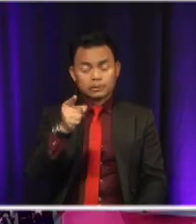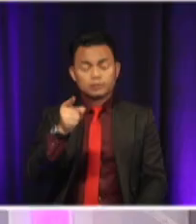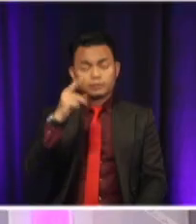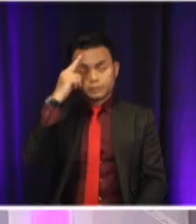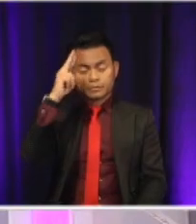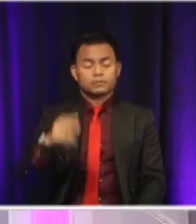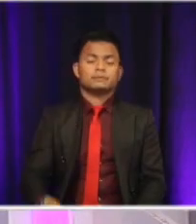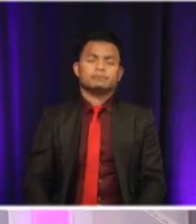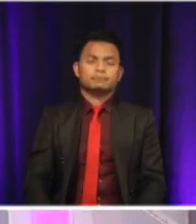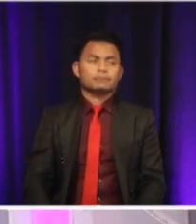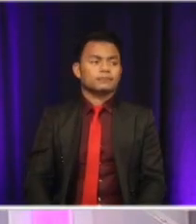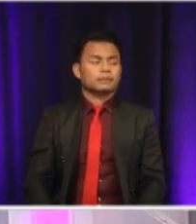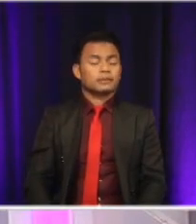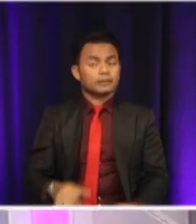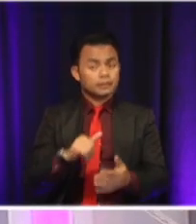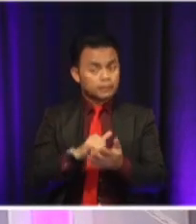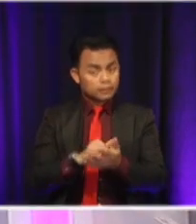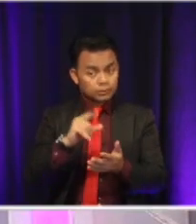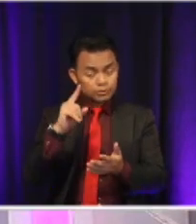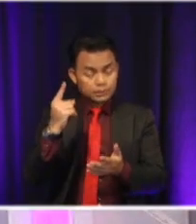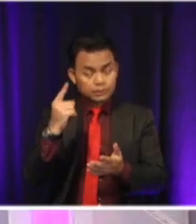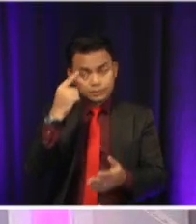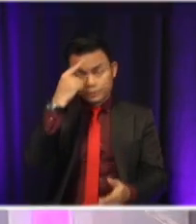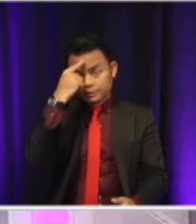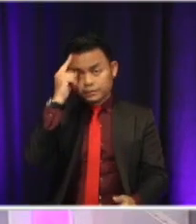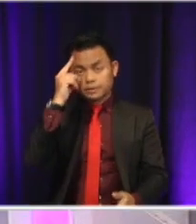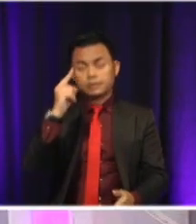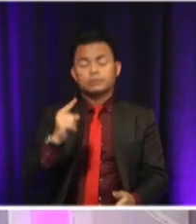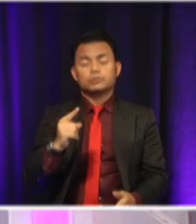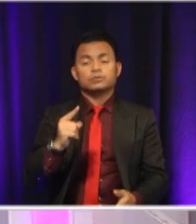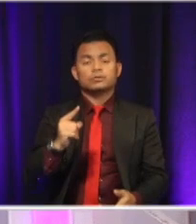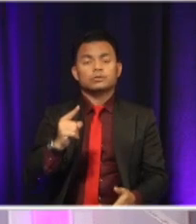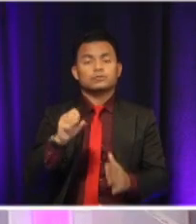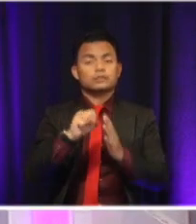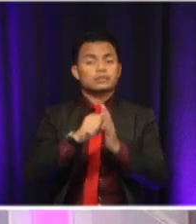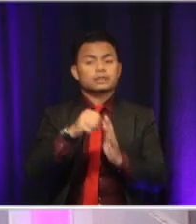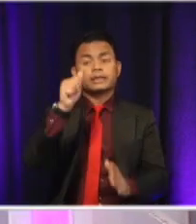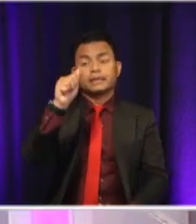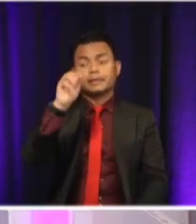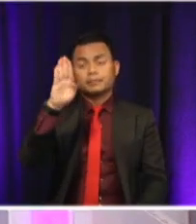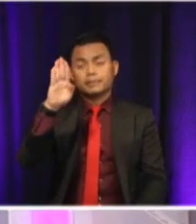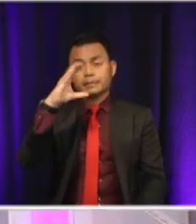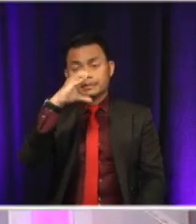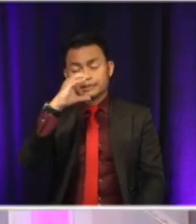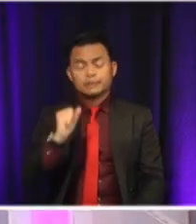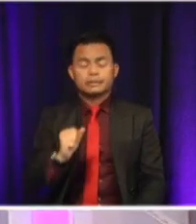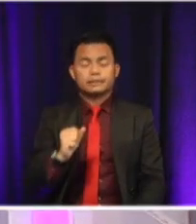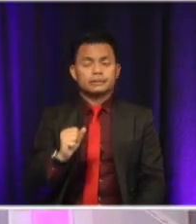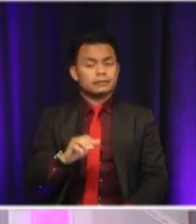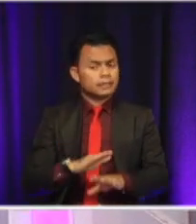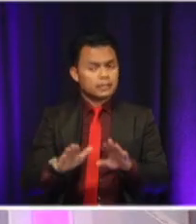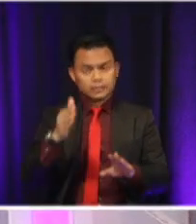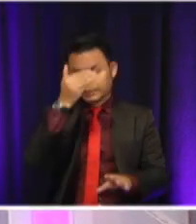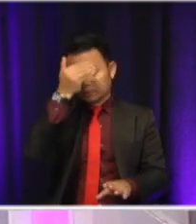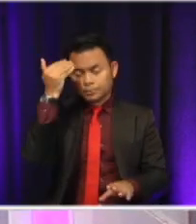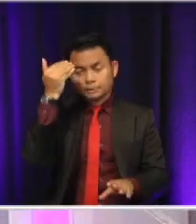Asima, now that was a bit about the assessment format, which comprised of section A, B and C, and also not to forget to quote back what teacher said,